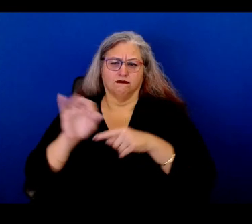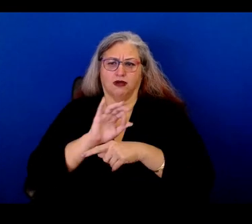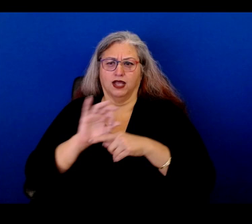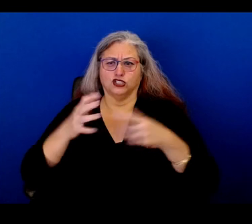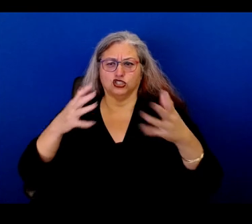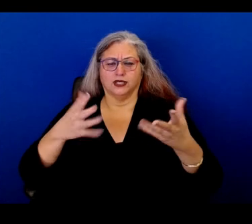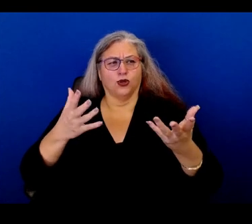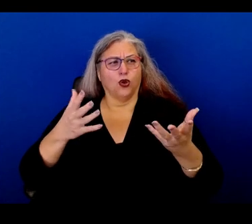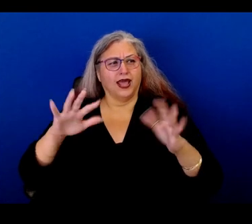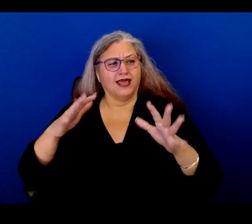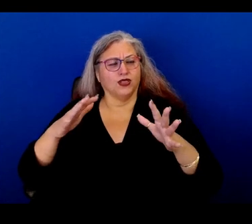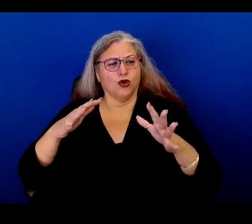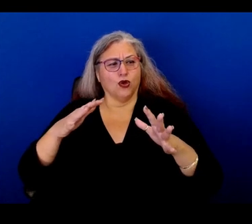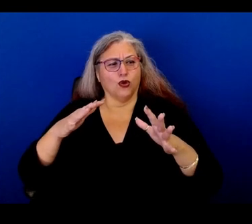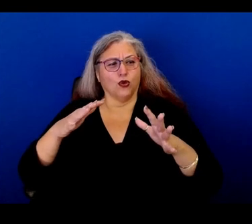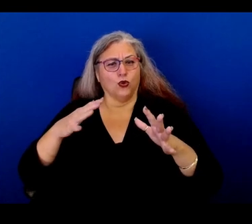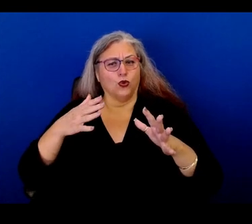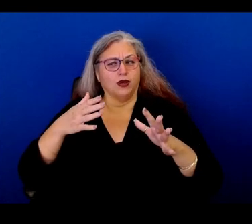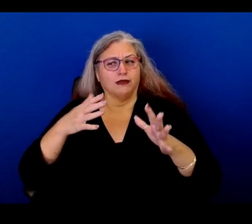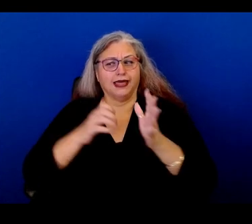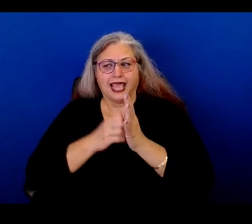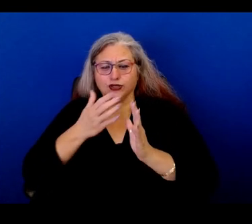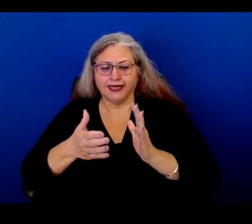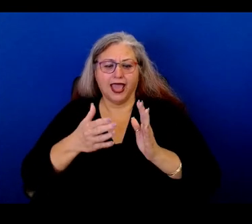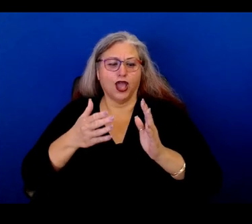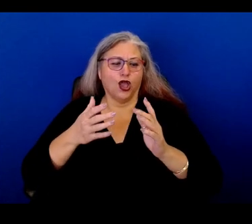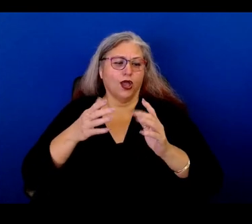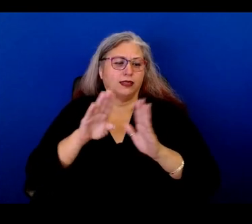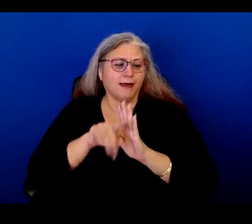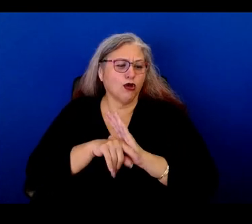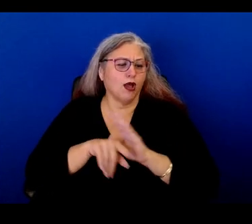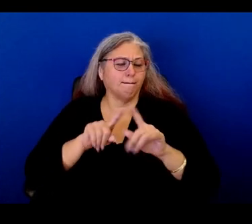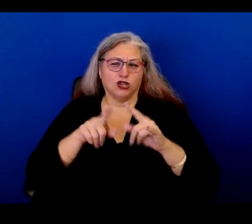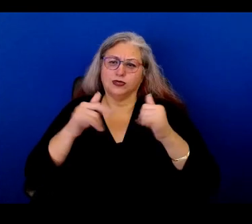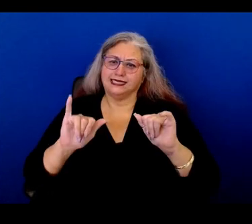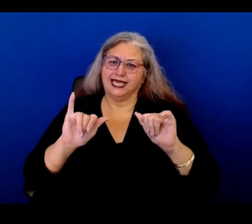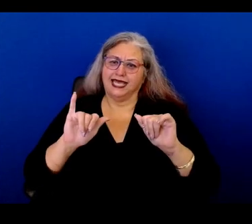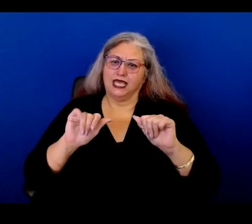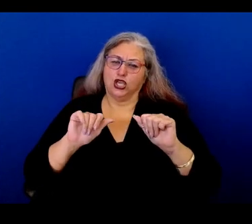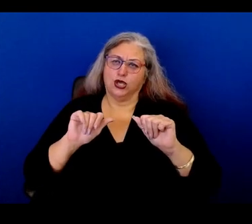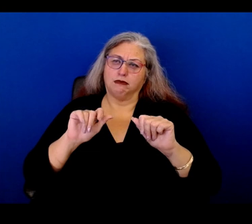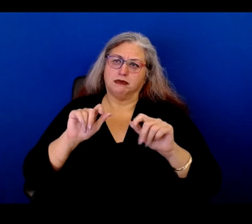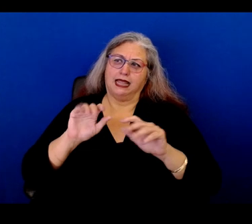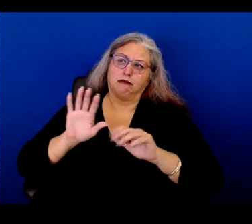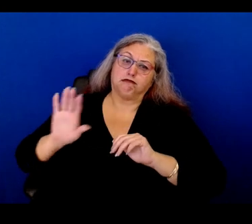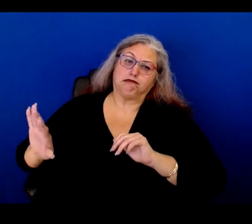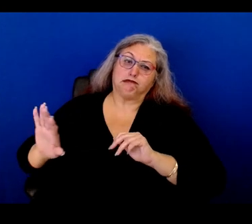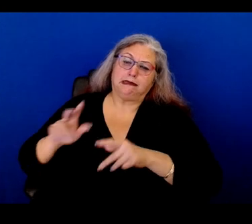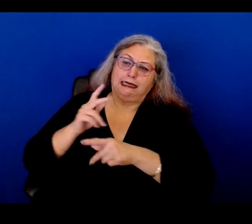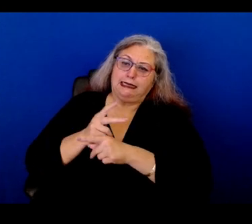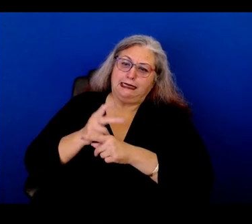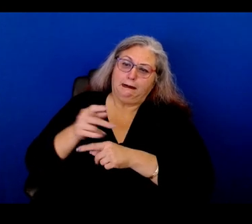a way, even though it was there and looming, you know, you were able to kind of keep it at a certain